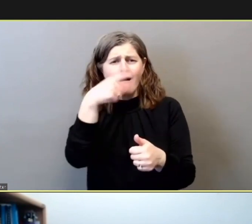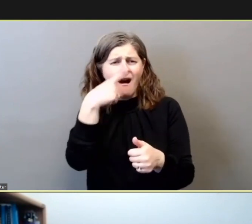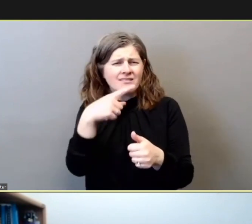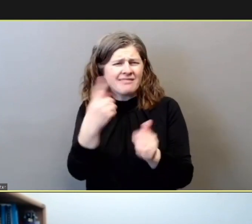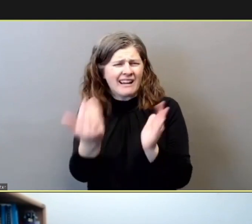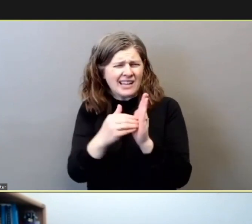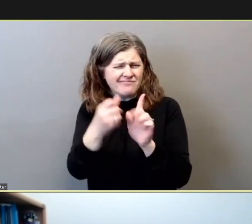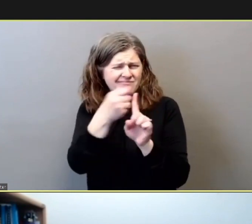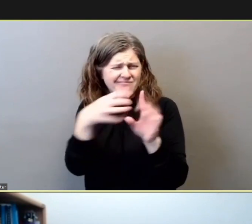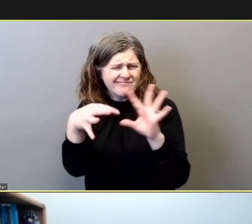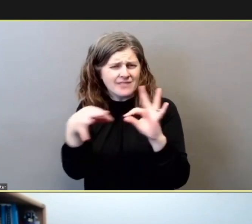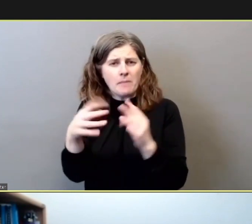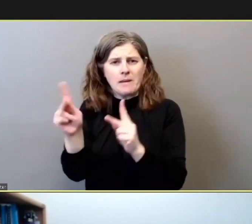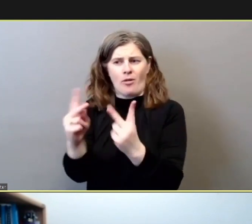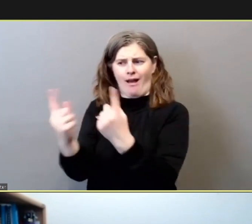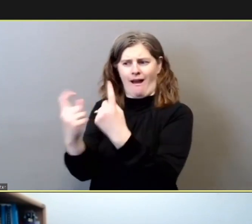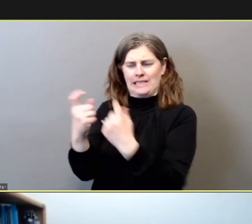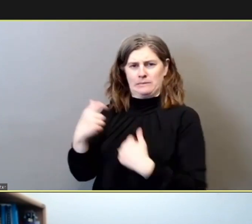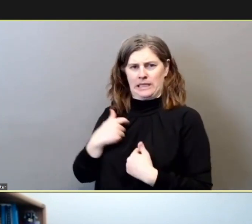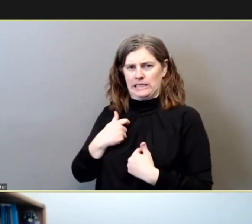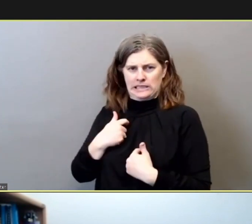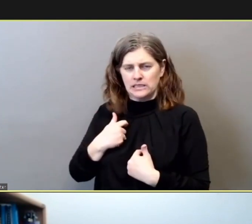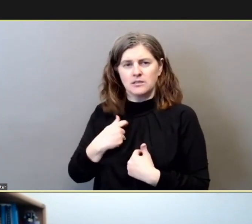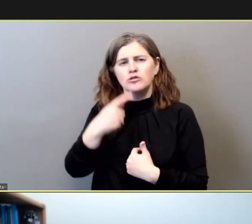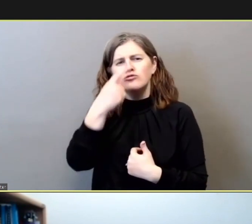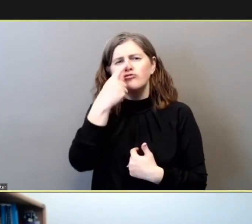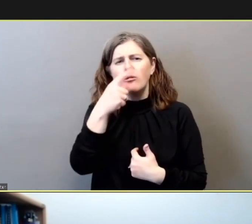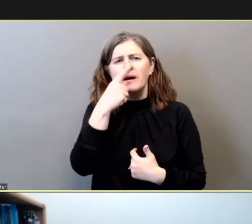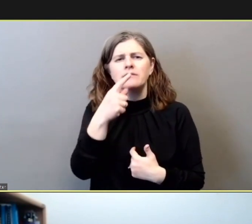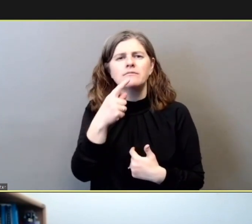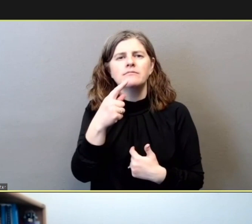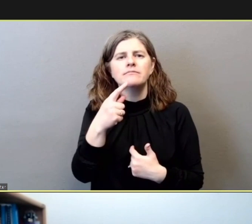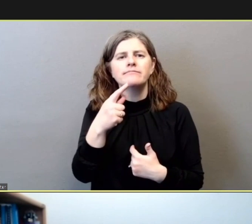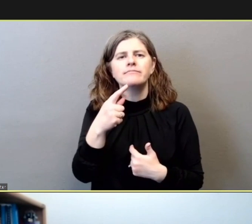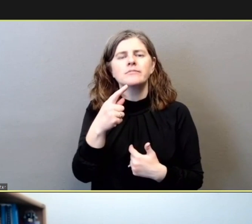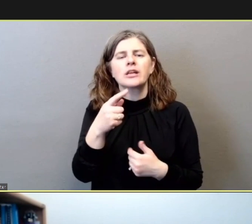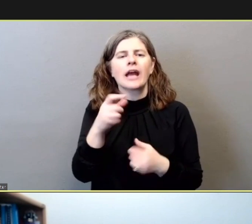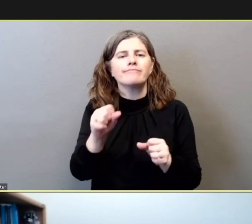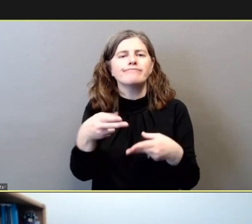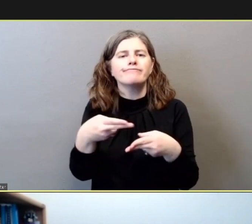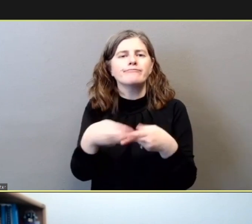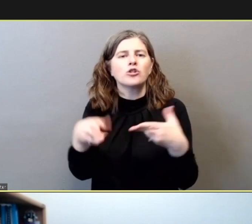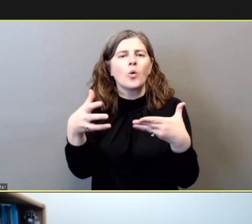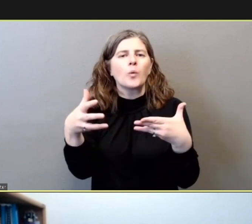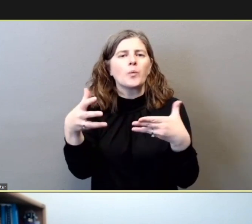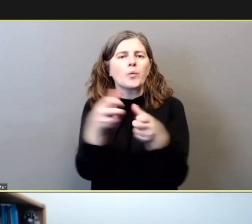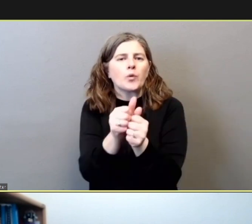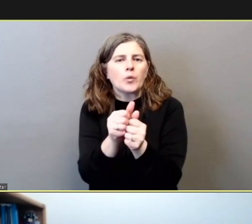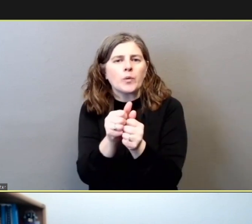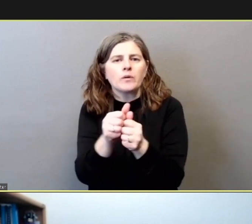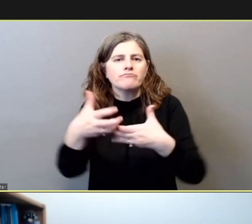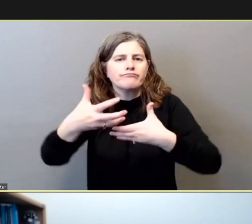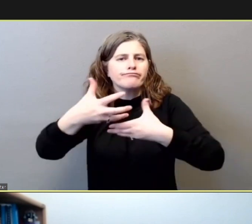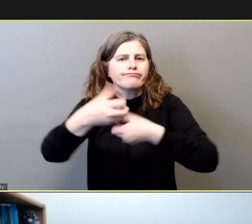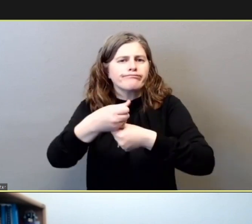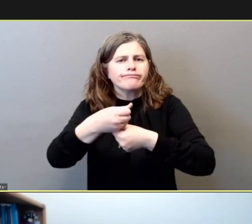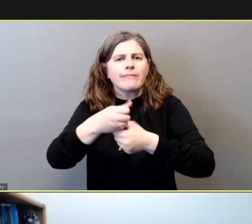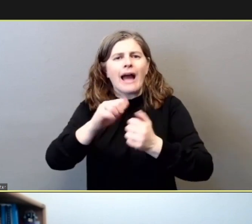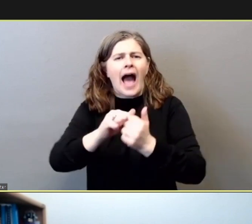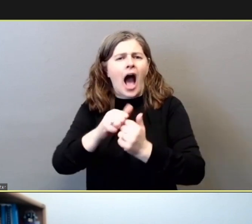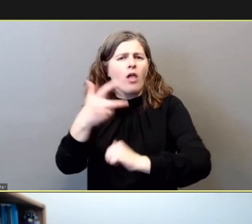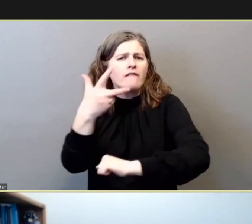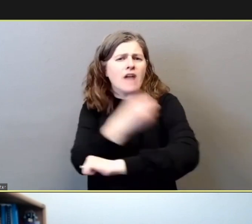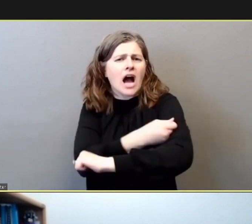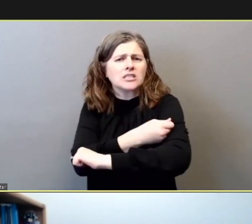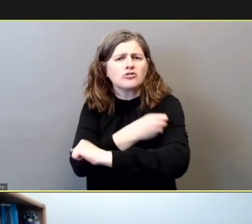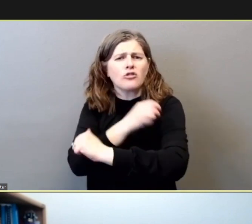time because viewers ask me these questions, if you can just give a synopsis on how the vaccine arrives. The feds